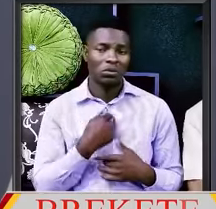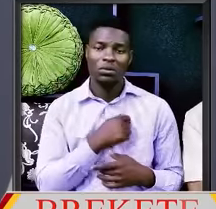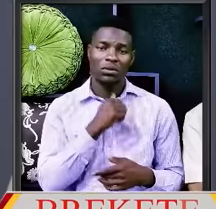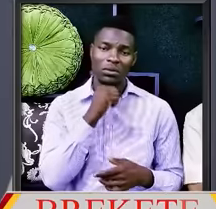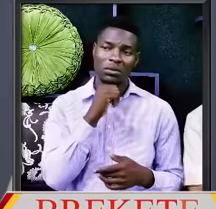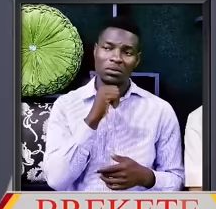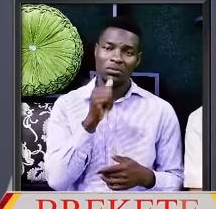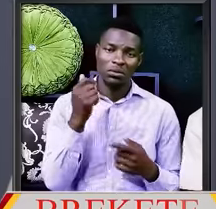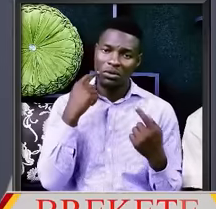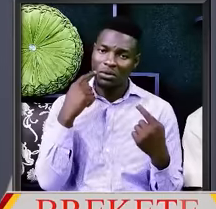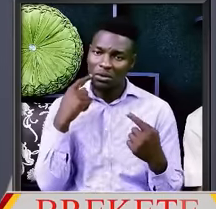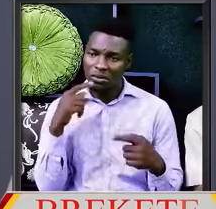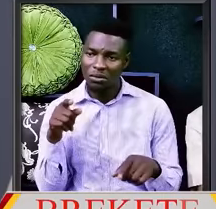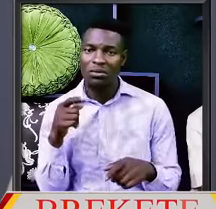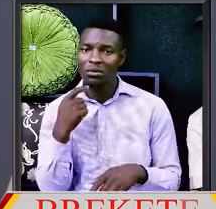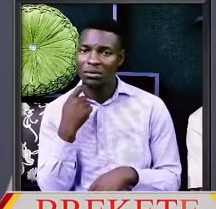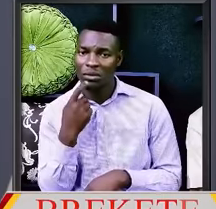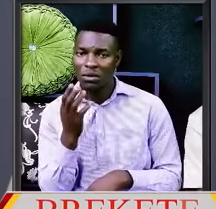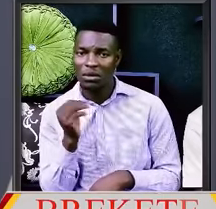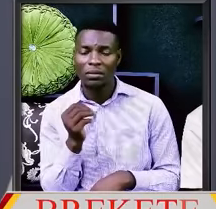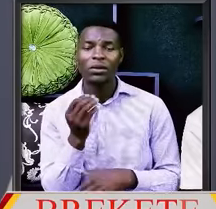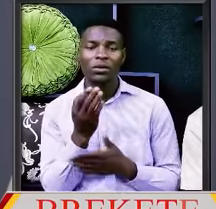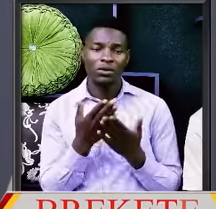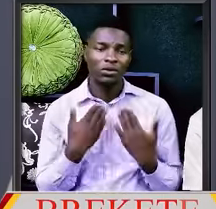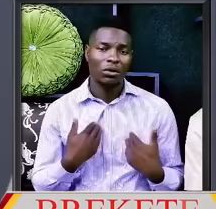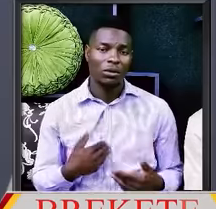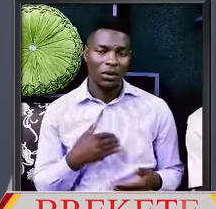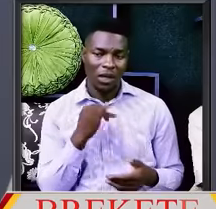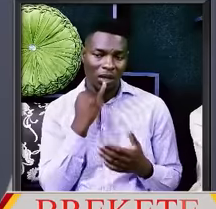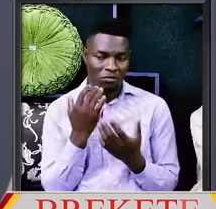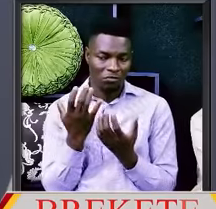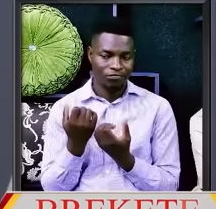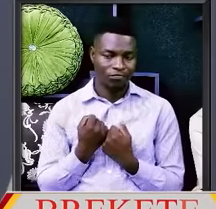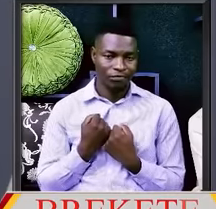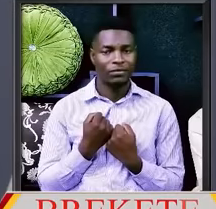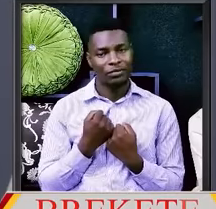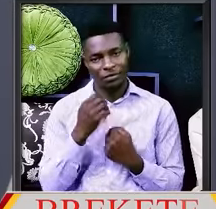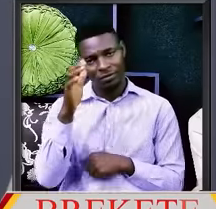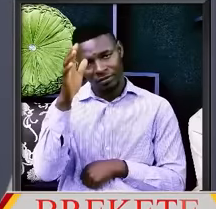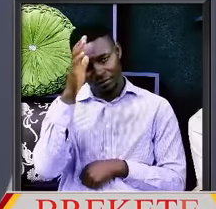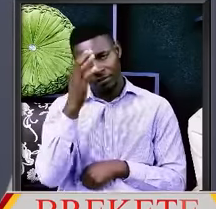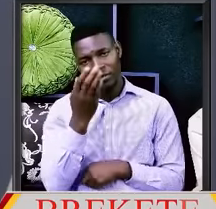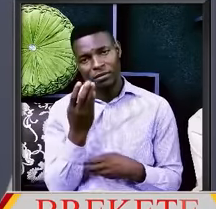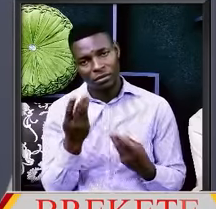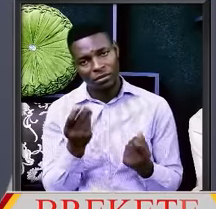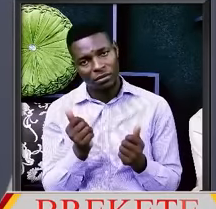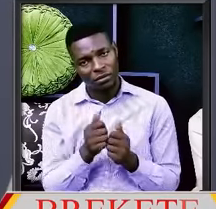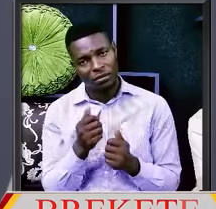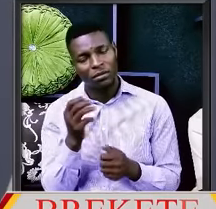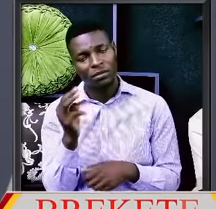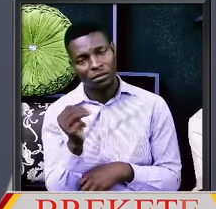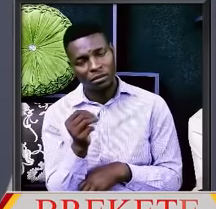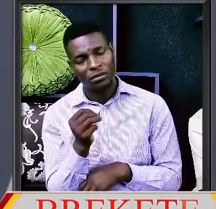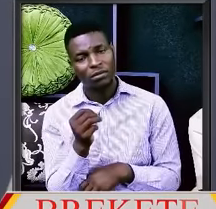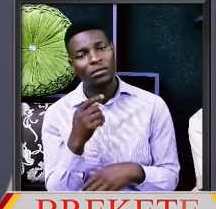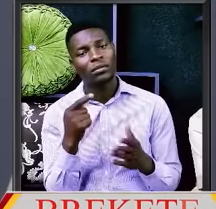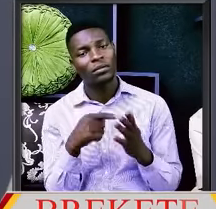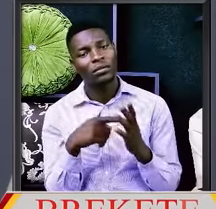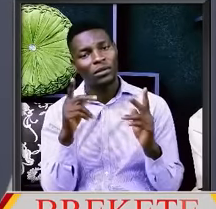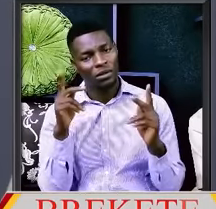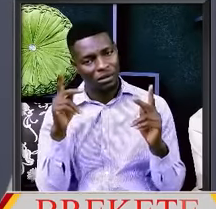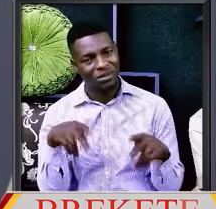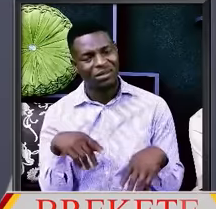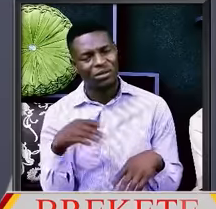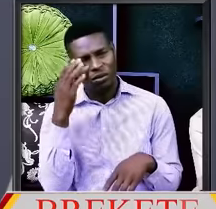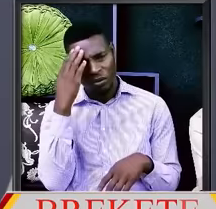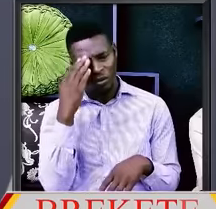So somebody they drag their land, your father land with them. Yes. And this person, why would I not